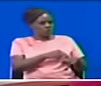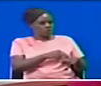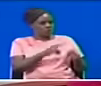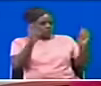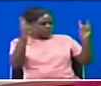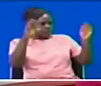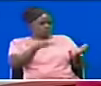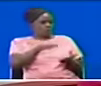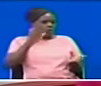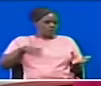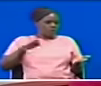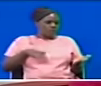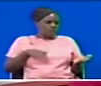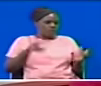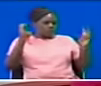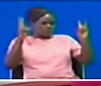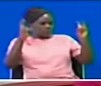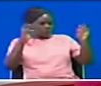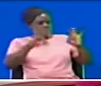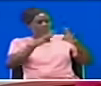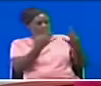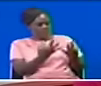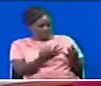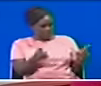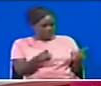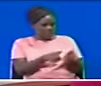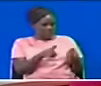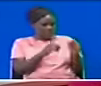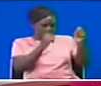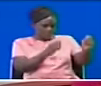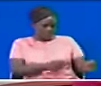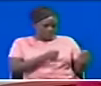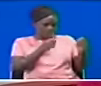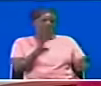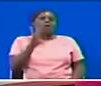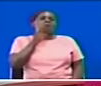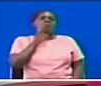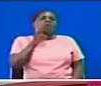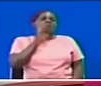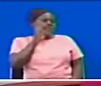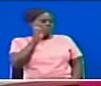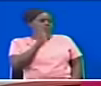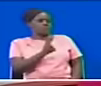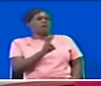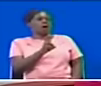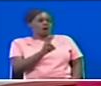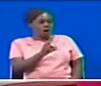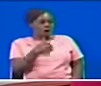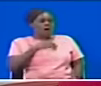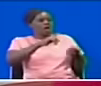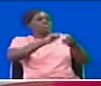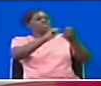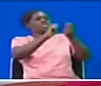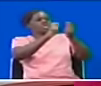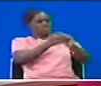do with women, more issues to do with family issues, even to do with agriculture and water. And you just see that there is a shift in the kind